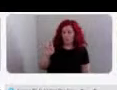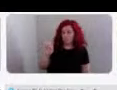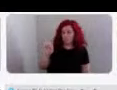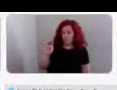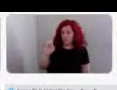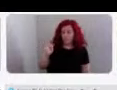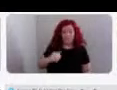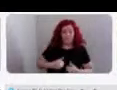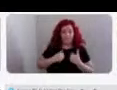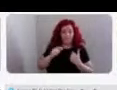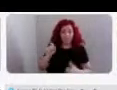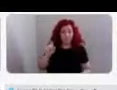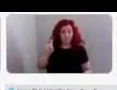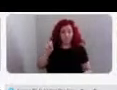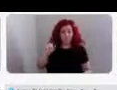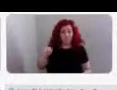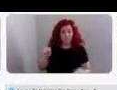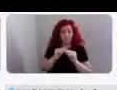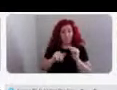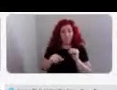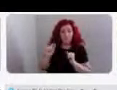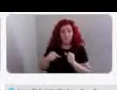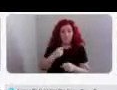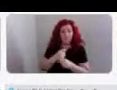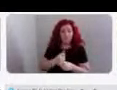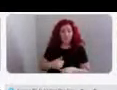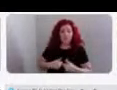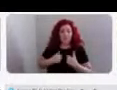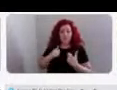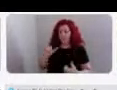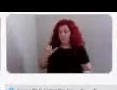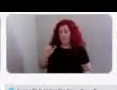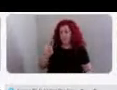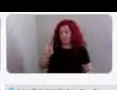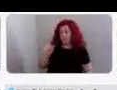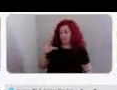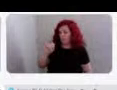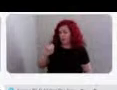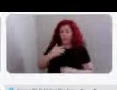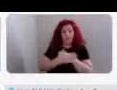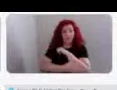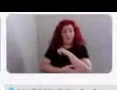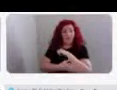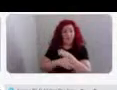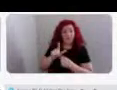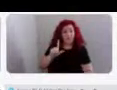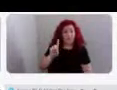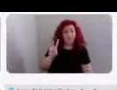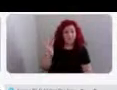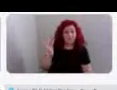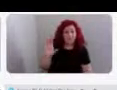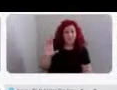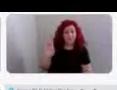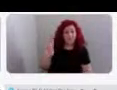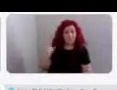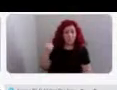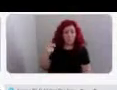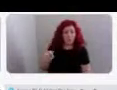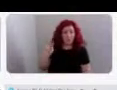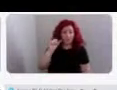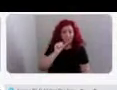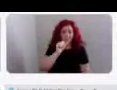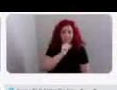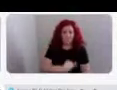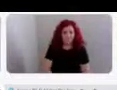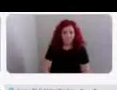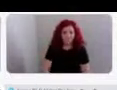sedona for over 20 years i live in yavapai county ld6 cd1 in northern arizona